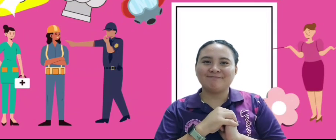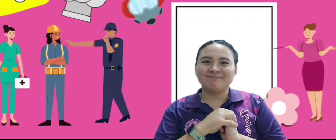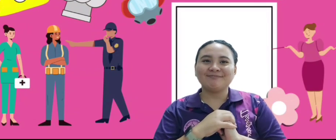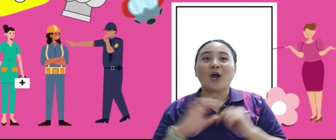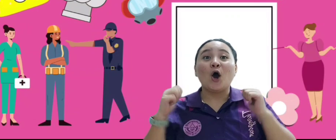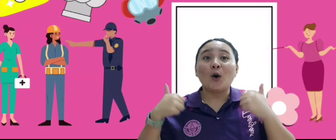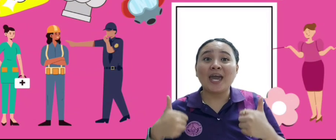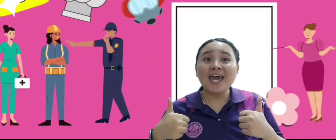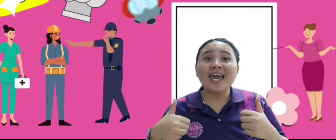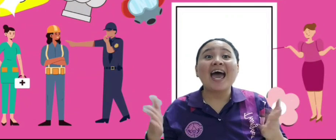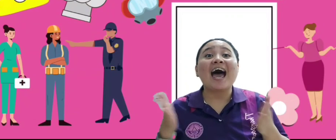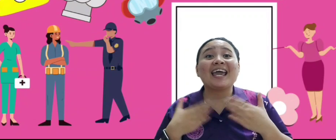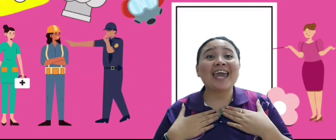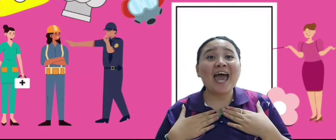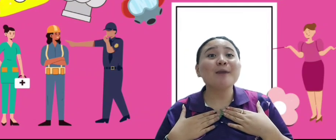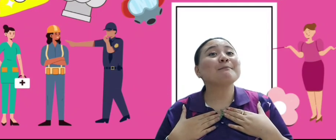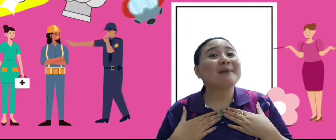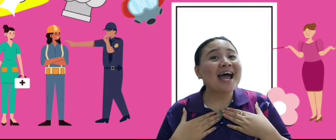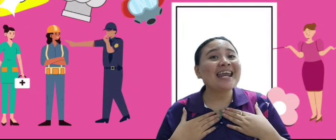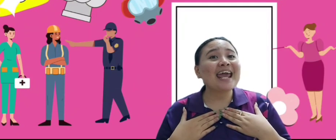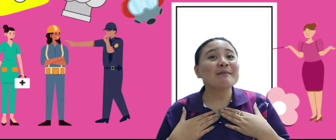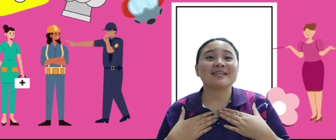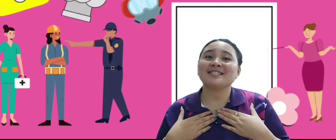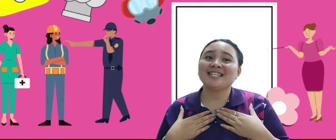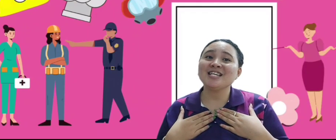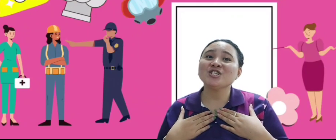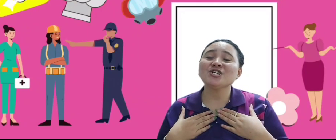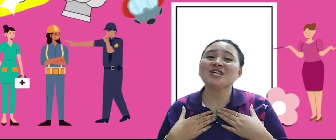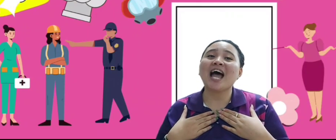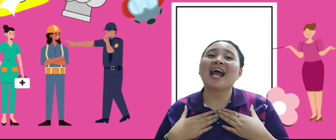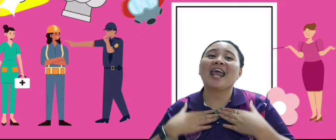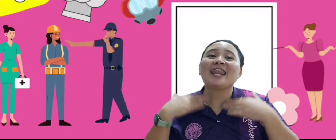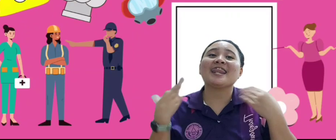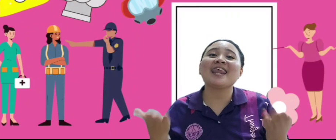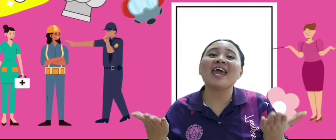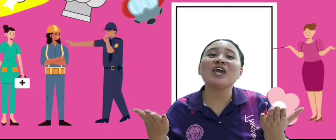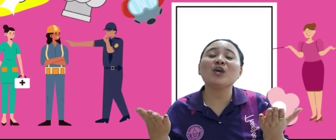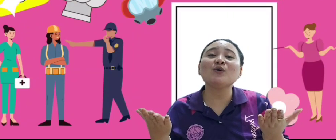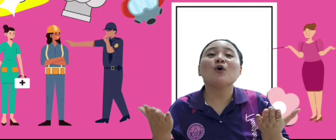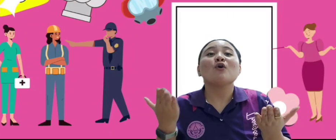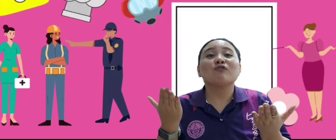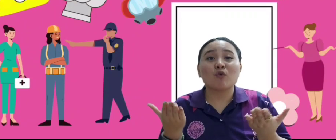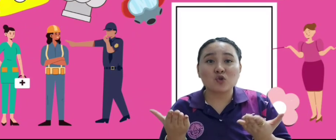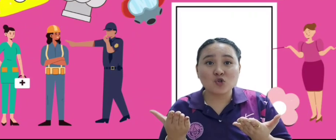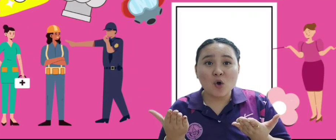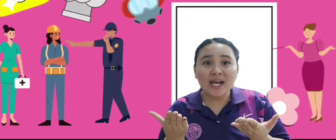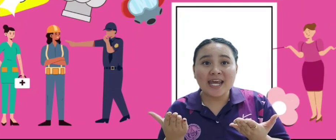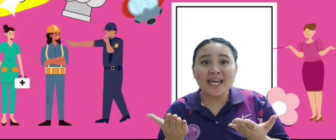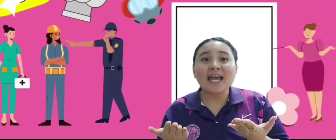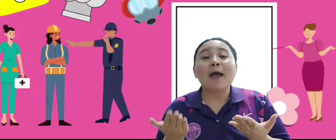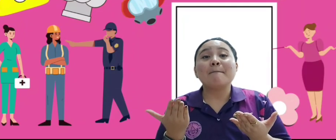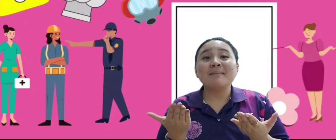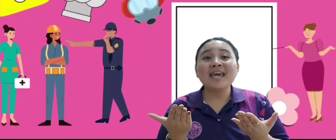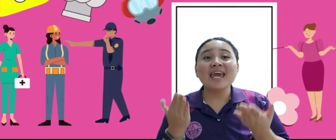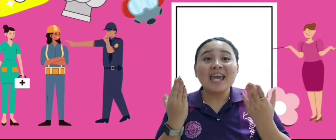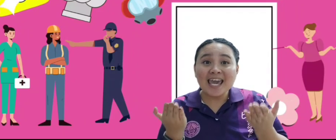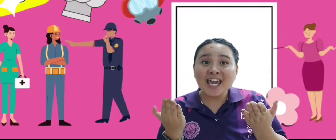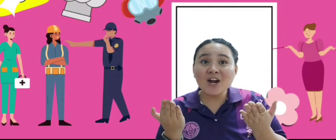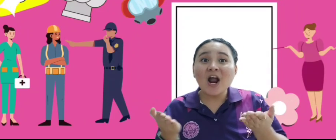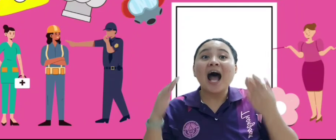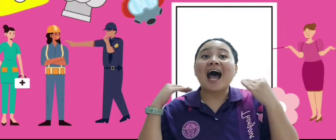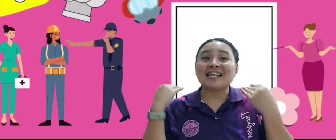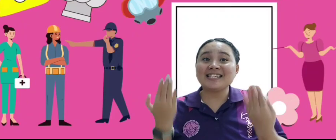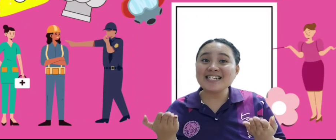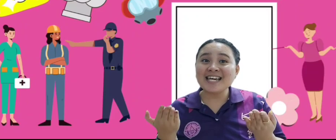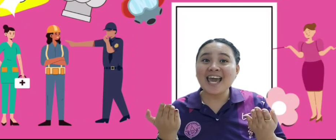it. Okay? Again, my name is Teacher Shang and thank you for joining me